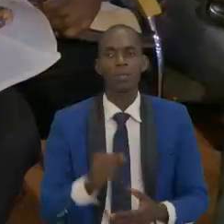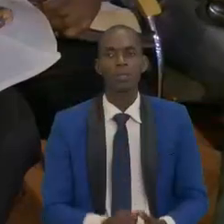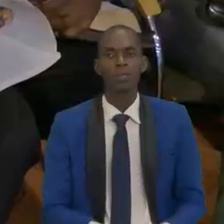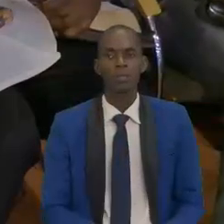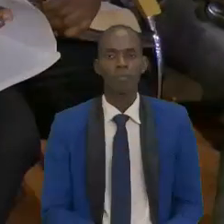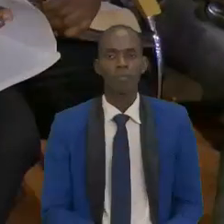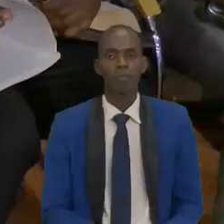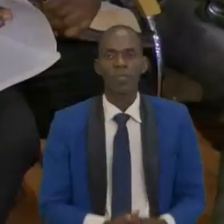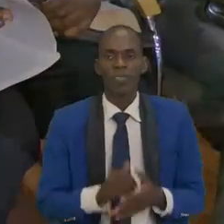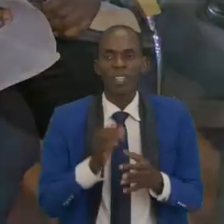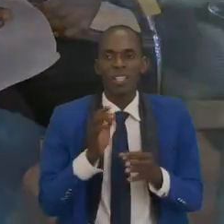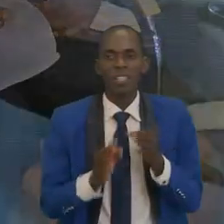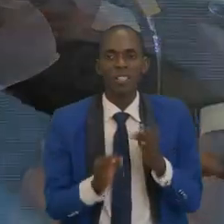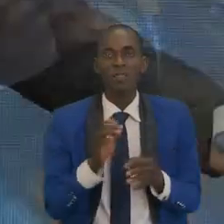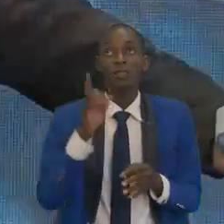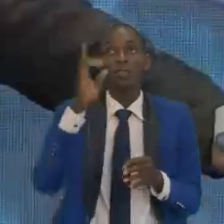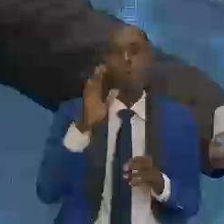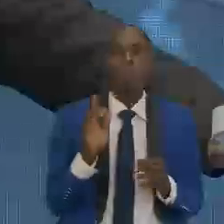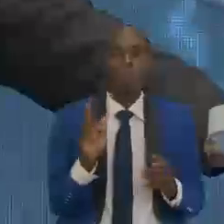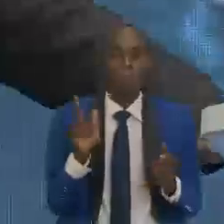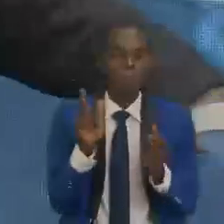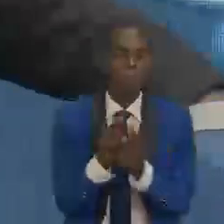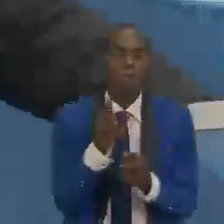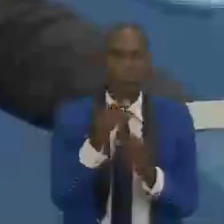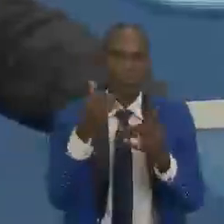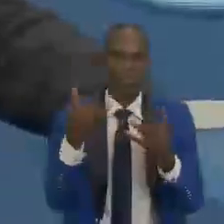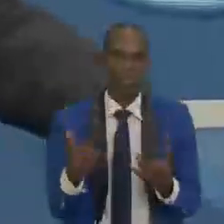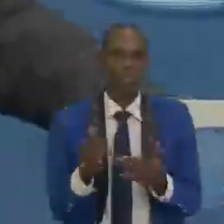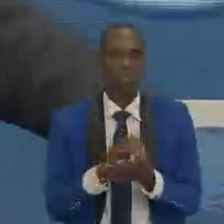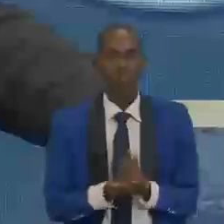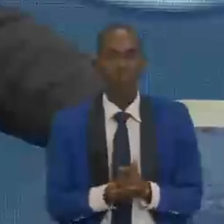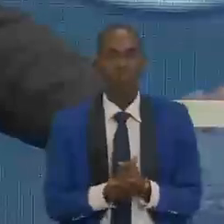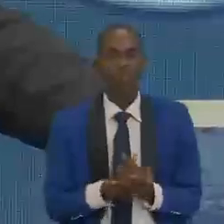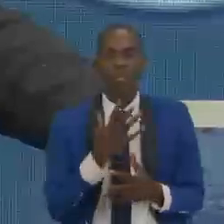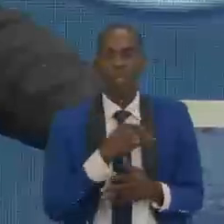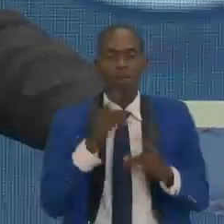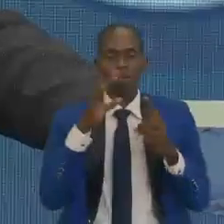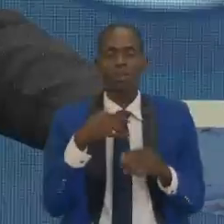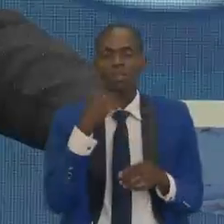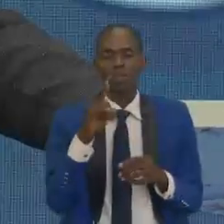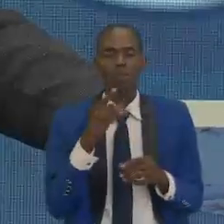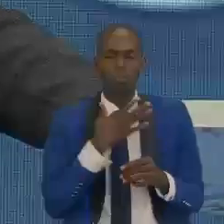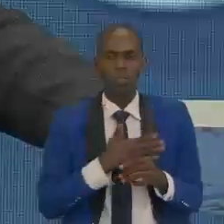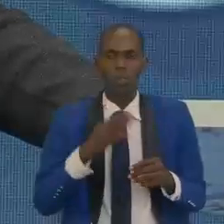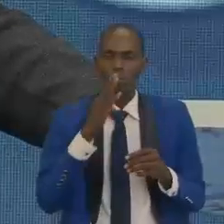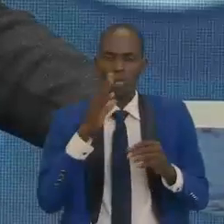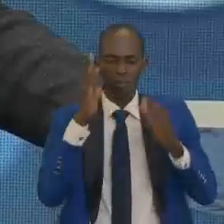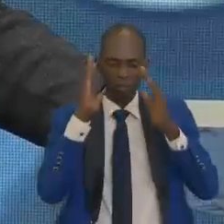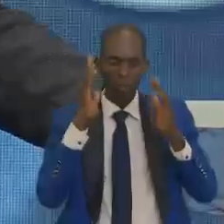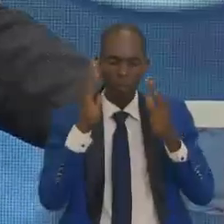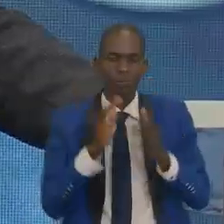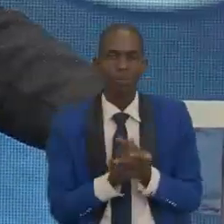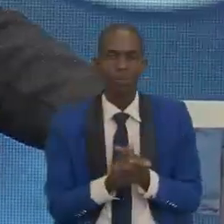If God came to you now and he said, pay attention, I'm talking to you. Your eyes